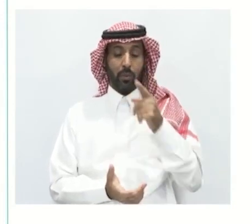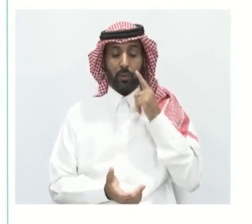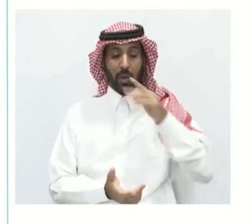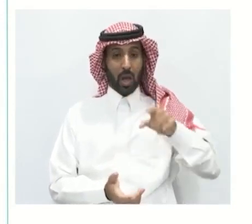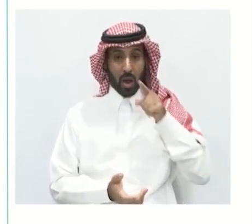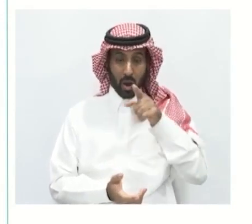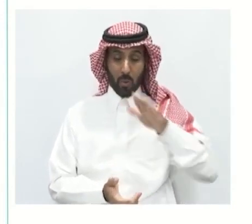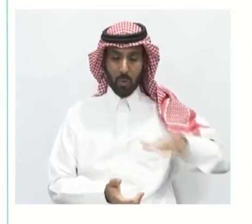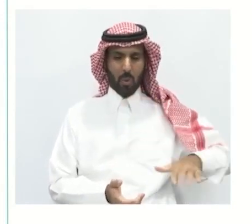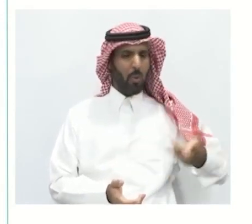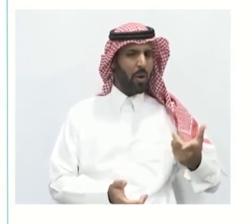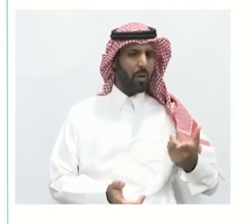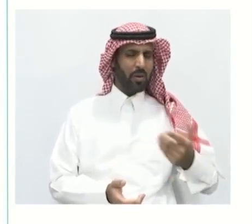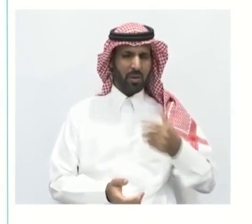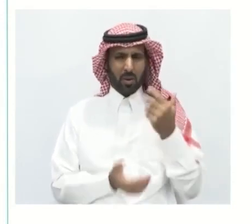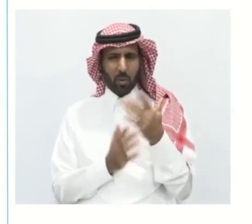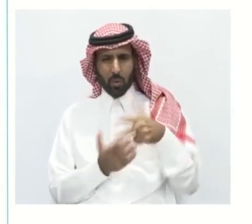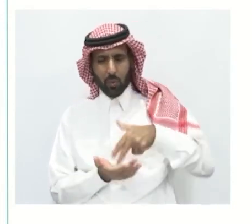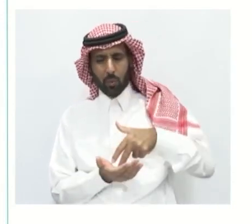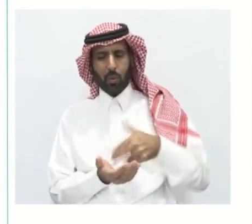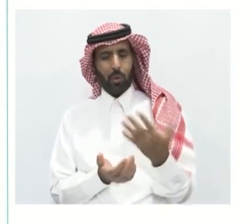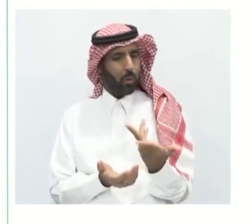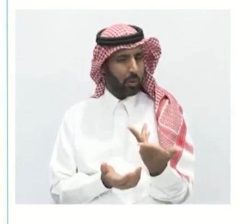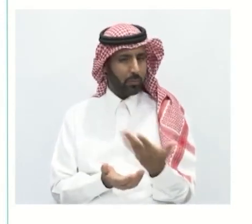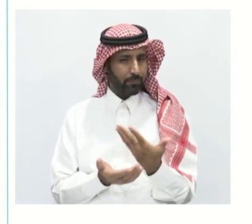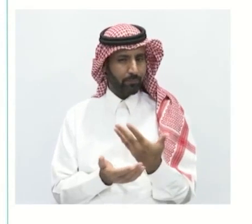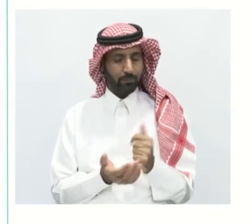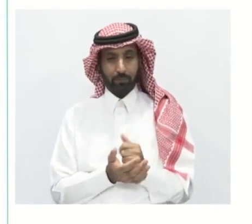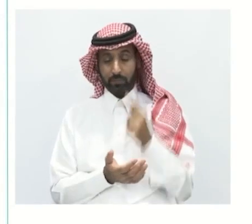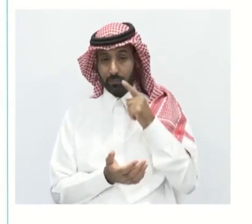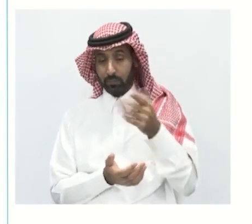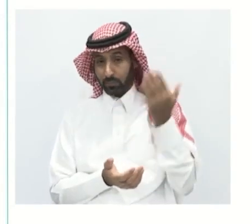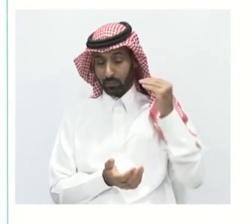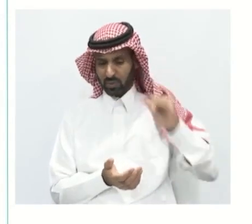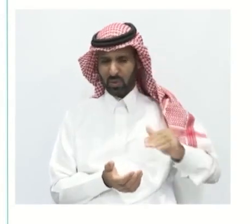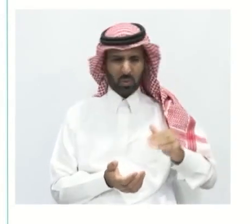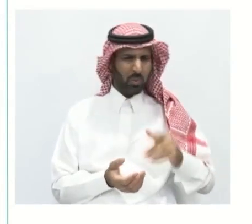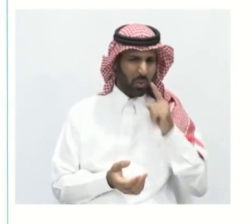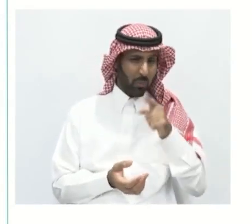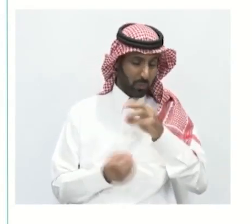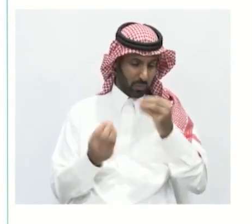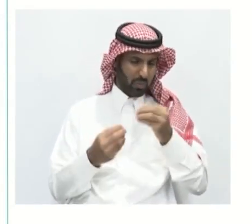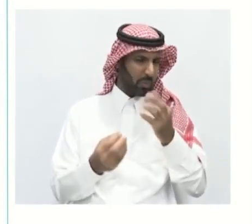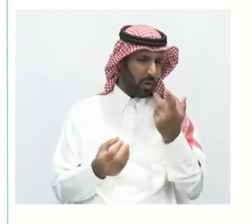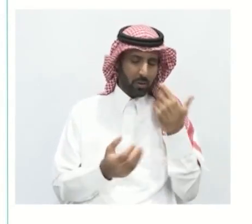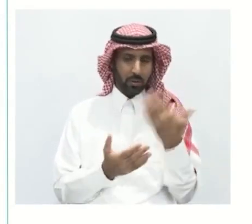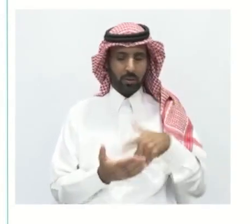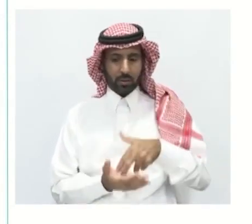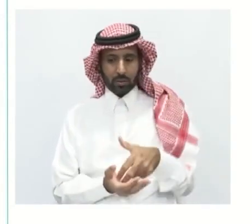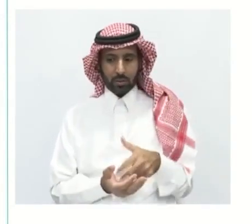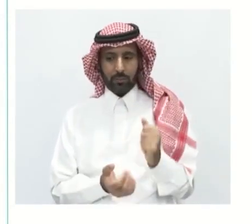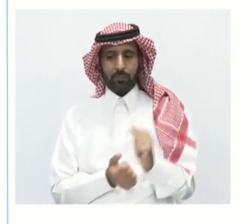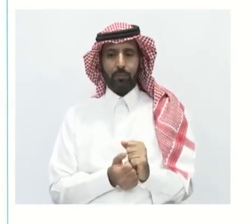younger, what were you afraid of? When you were young, of course, you were afraid of many things. Just give me one